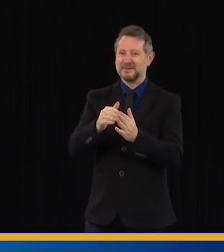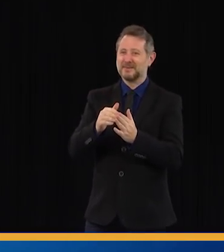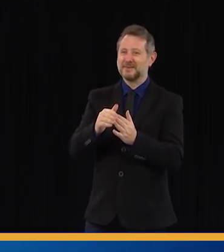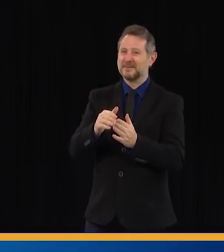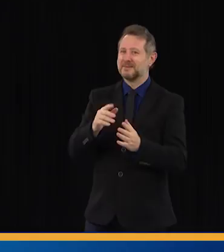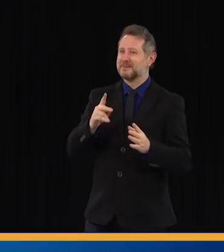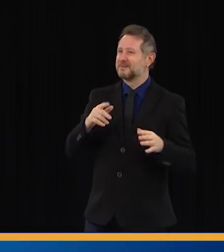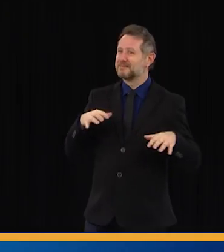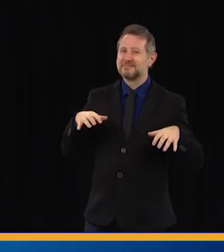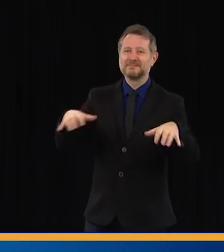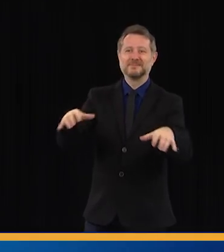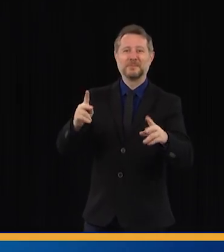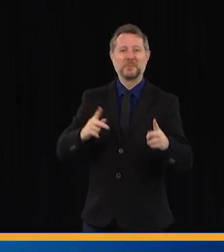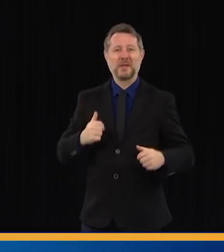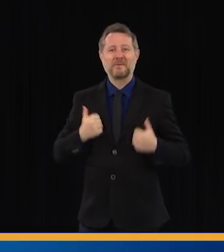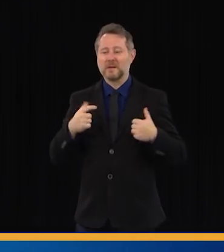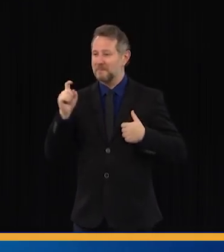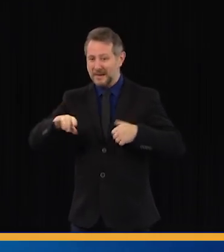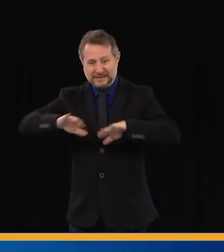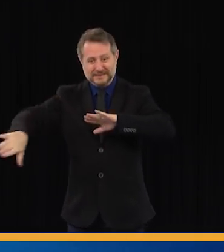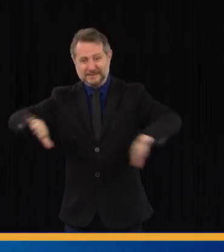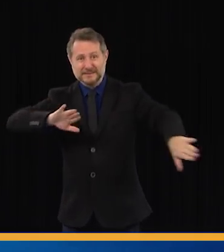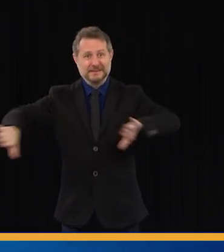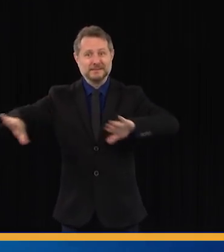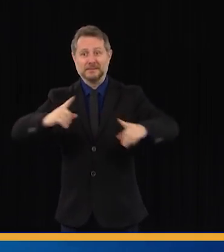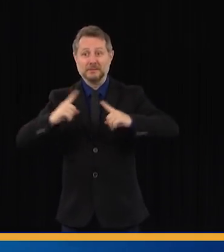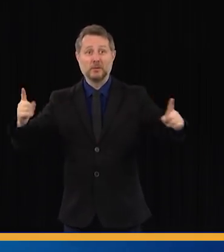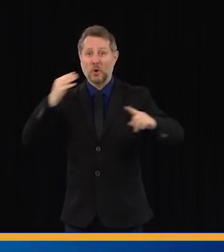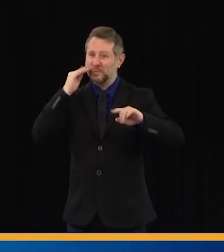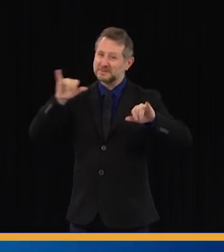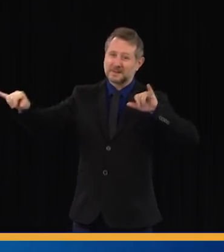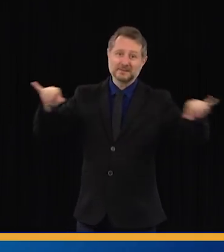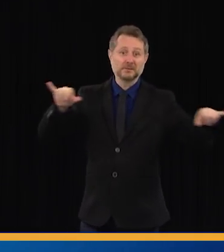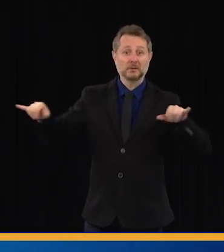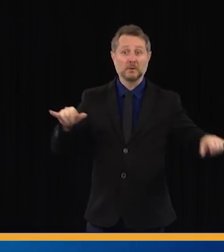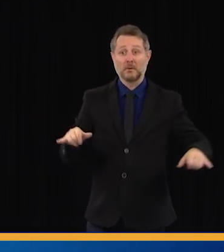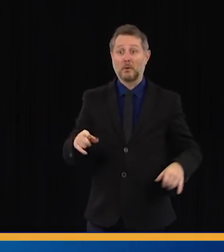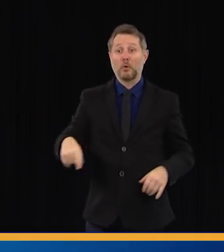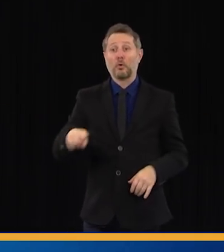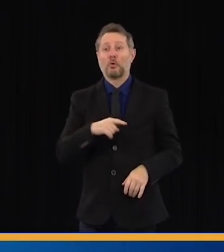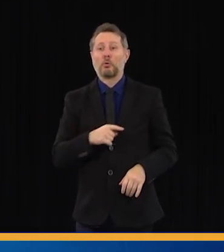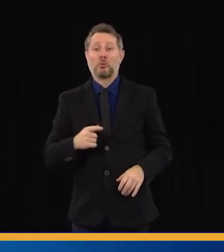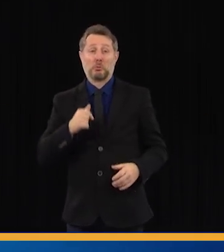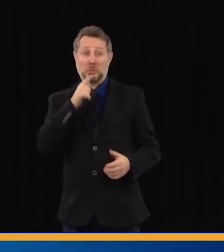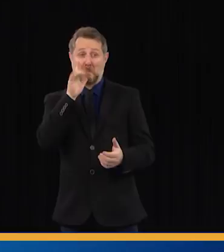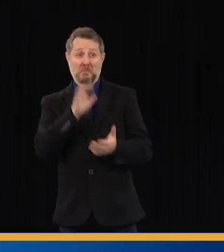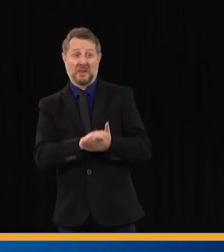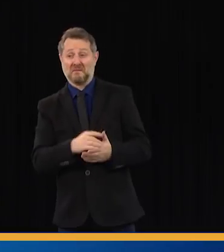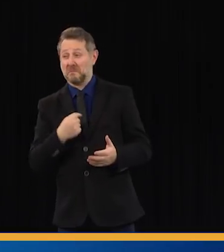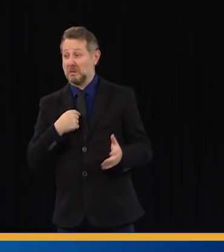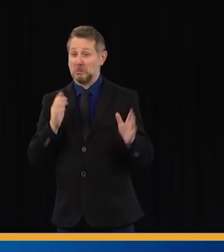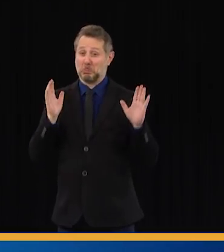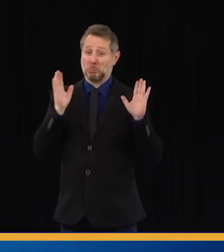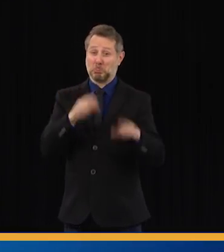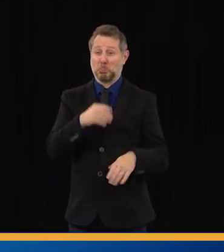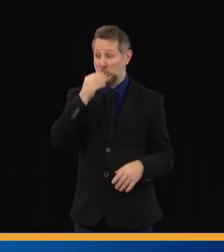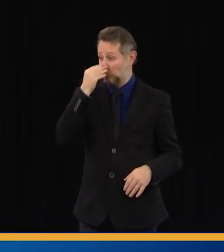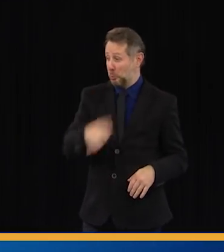social distance, you must stay home. If New Yorkers don't believe it, if Americans don't believe